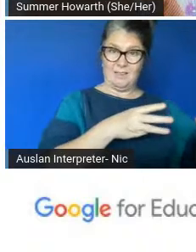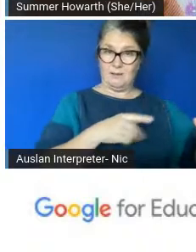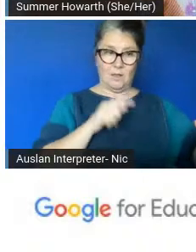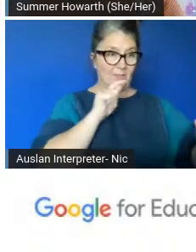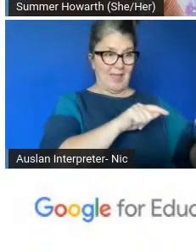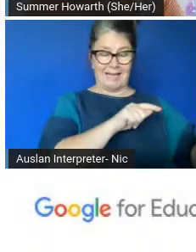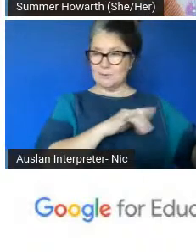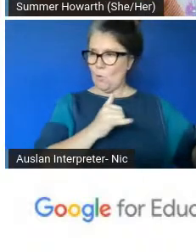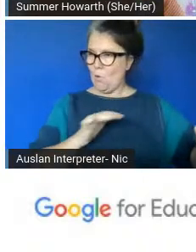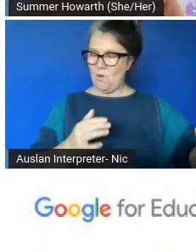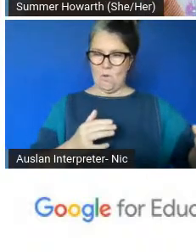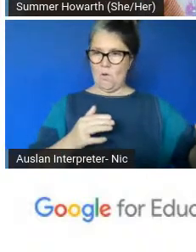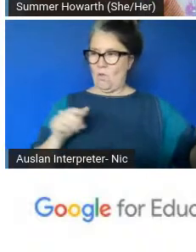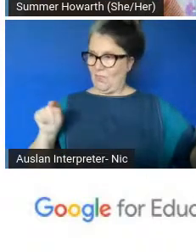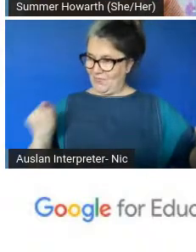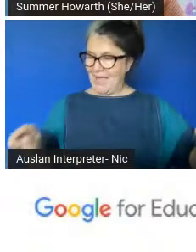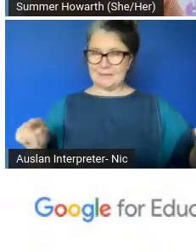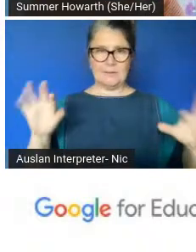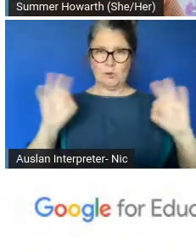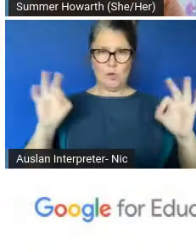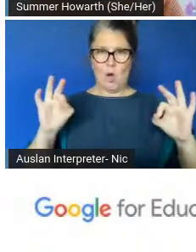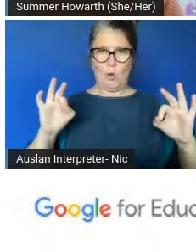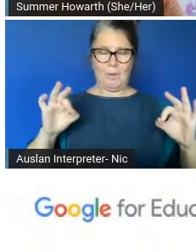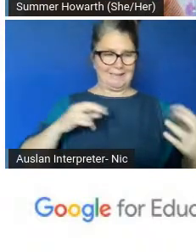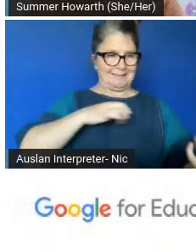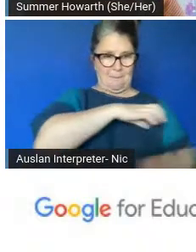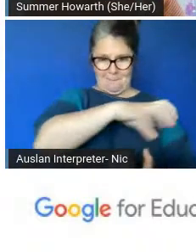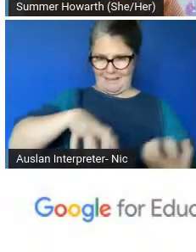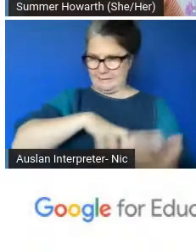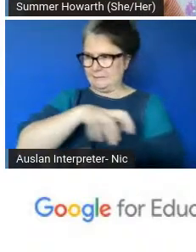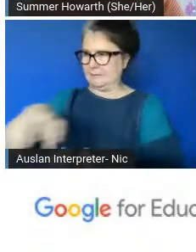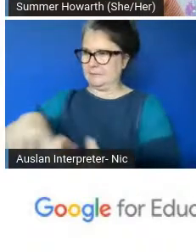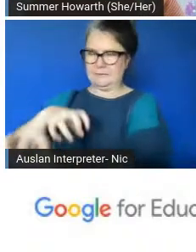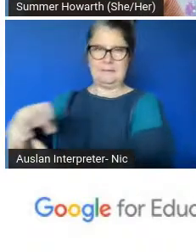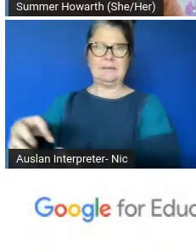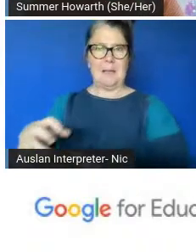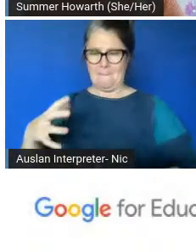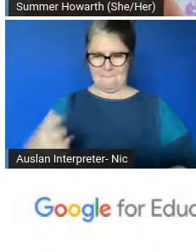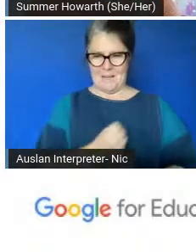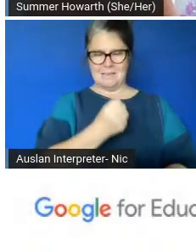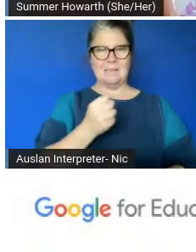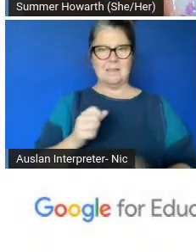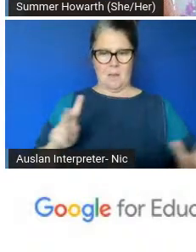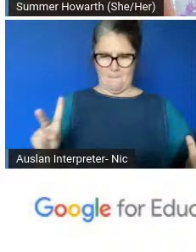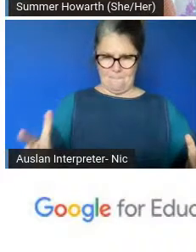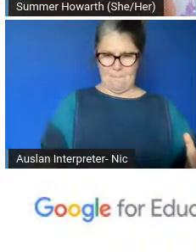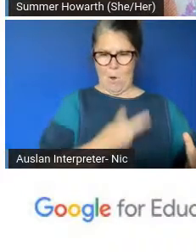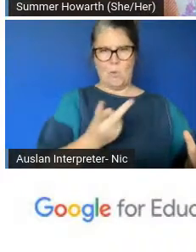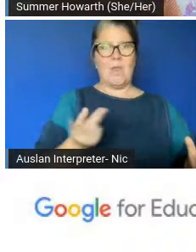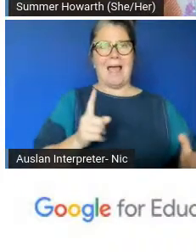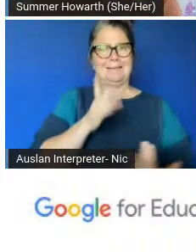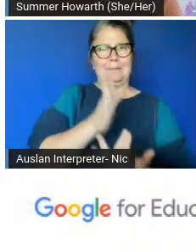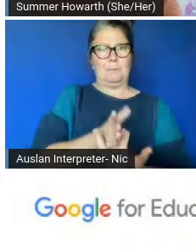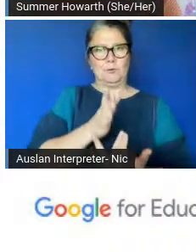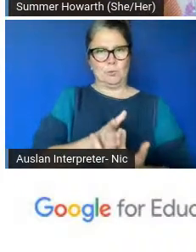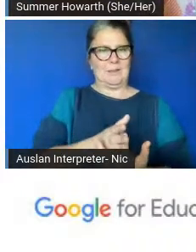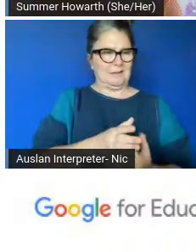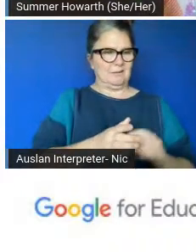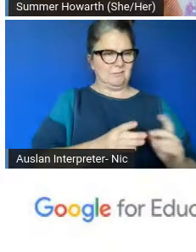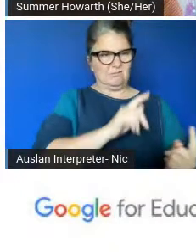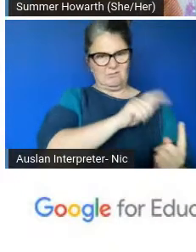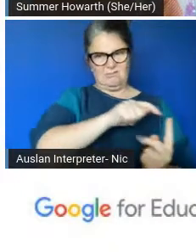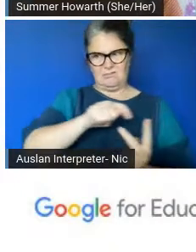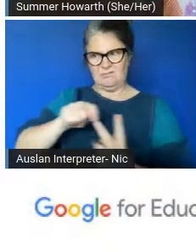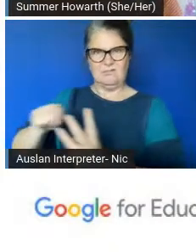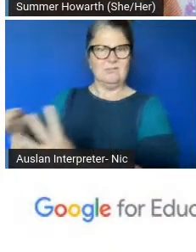It's absolutely not binary, and in fact, it's necessary to have both of those things, very much so. Yeah. And I always think direct instruction is